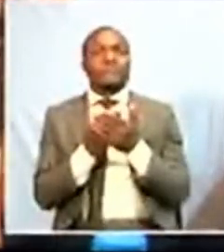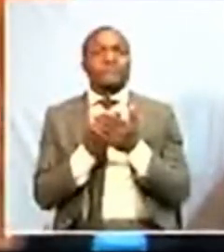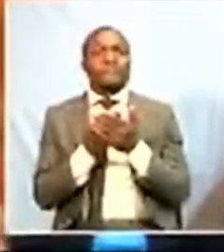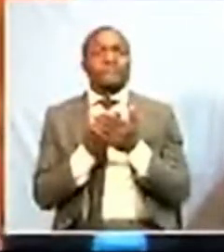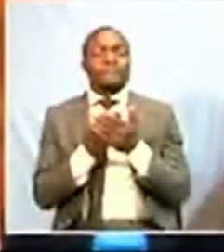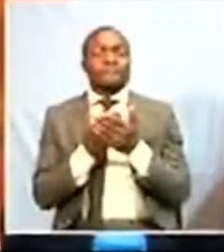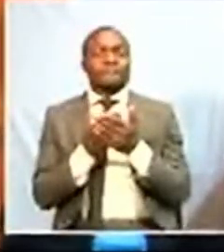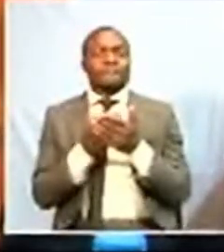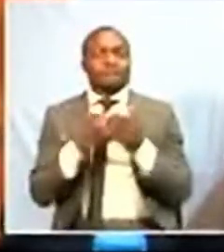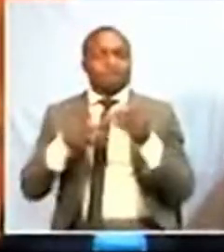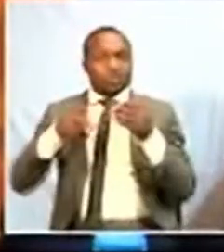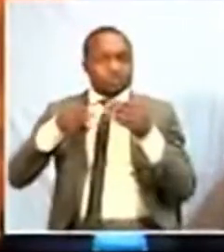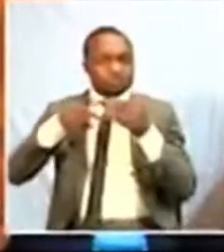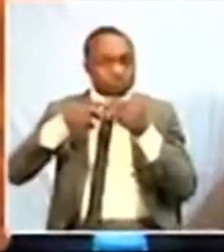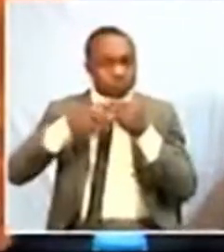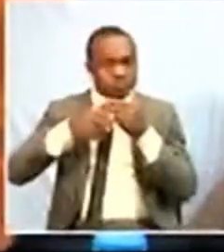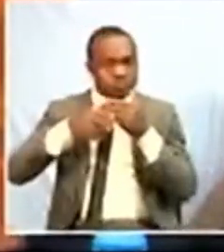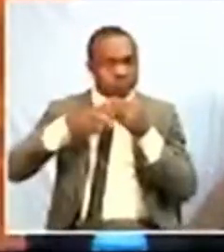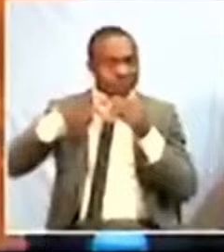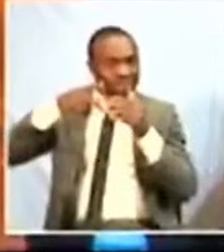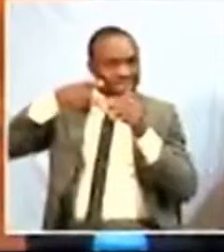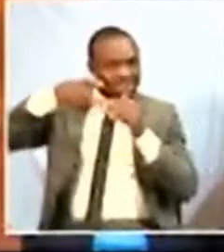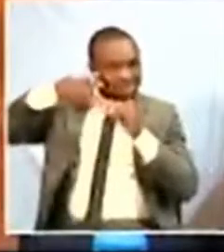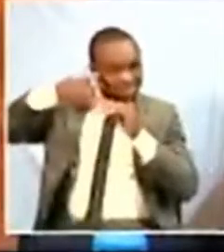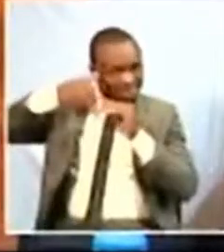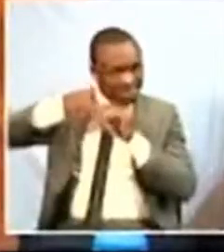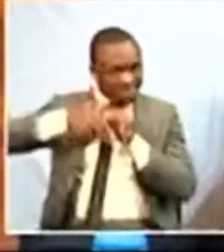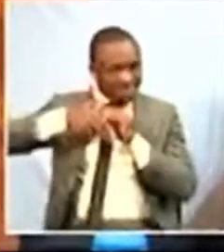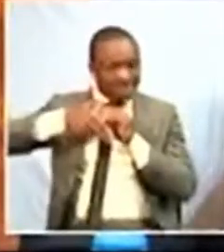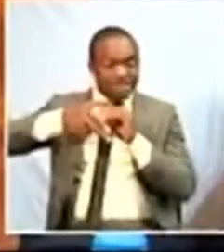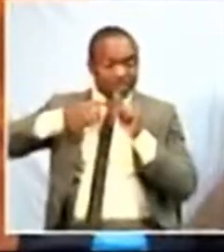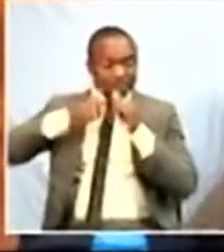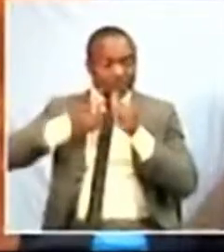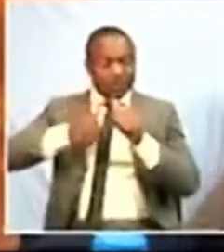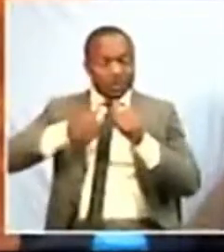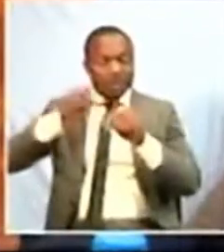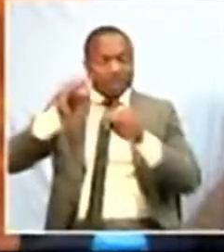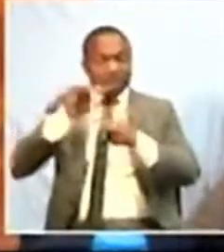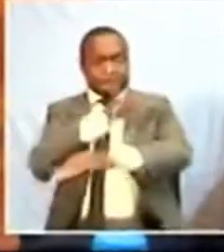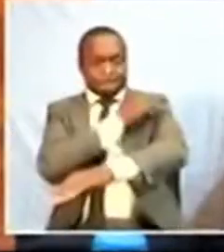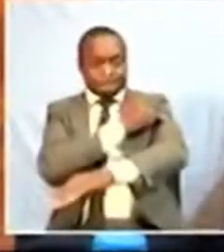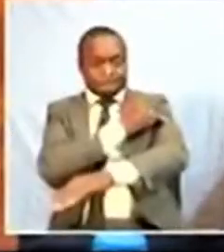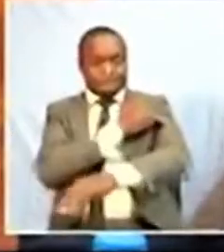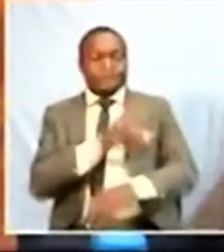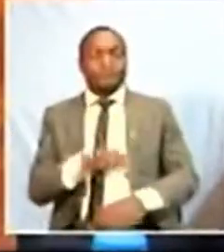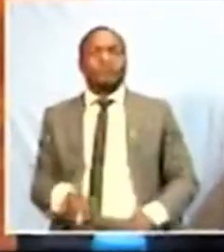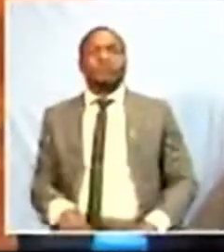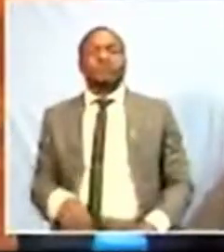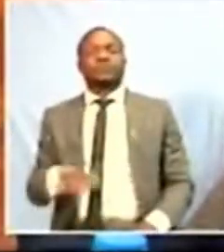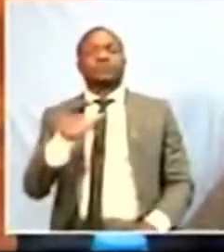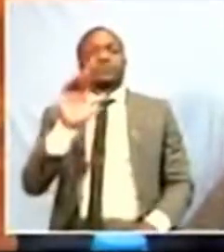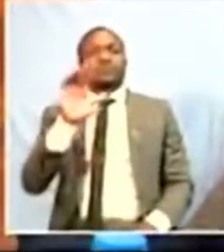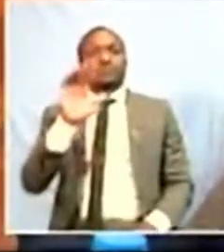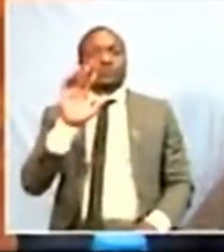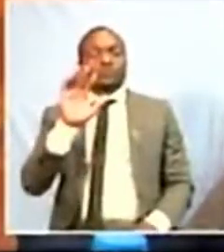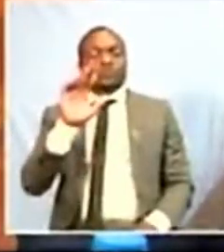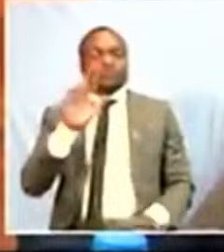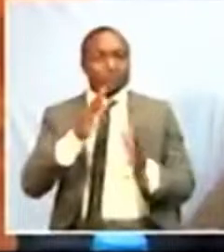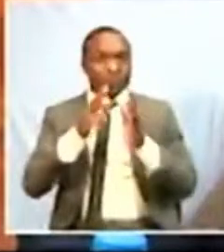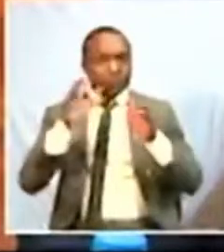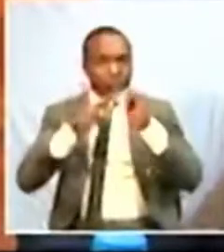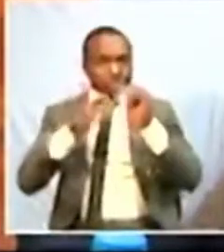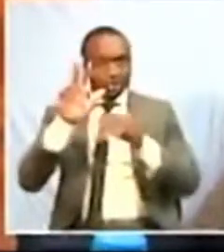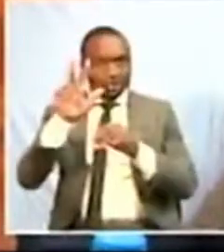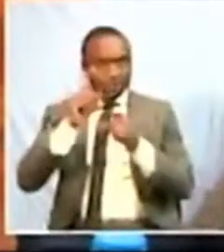to measurements, they are assembled. So you find one actually dealing with rosewood will take maybe more than 3 months to finish.